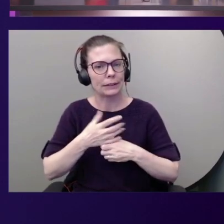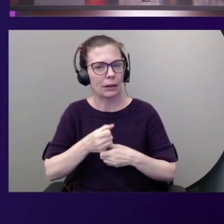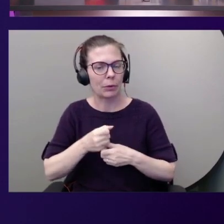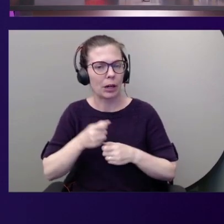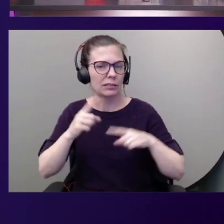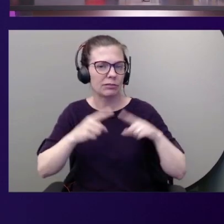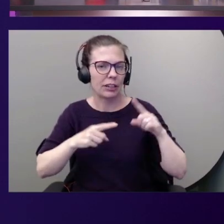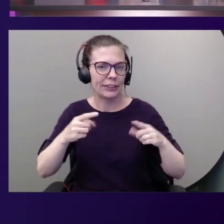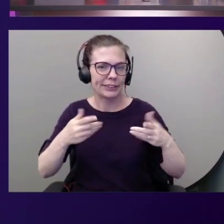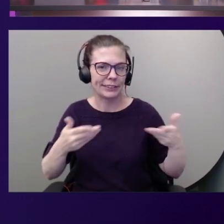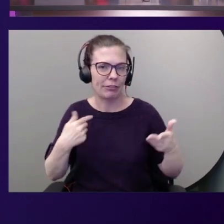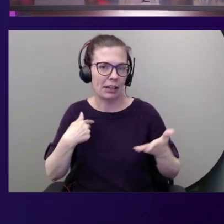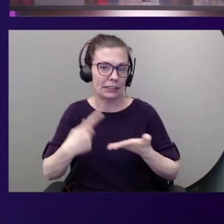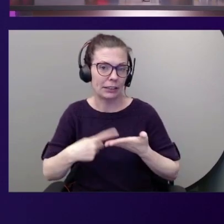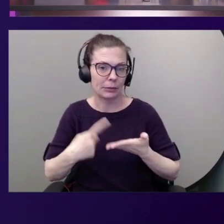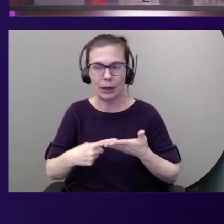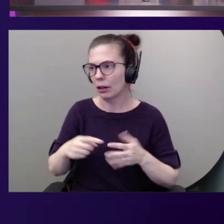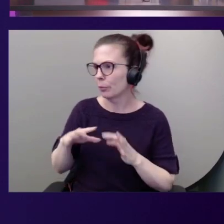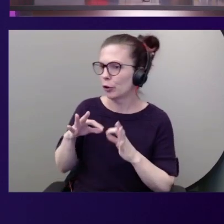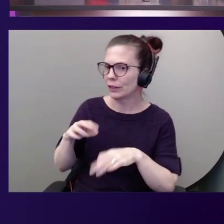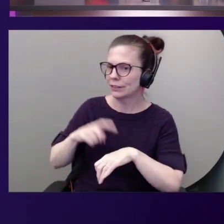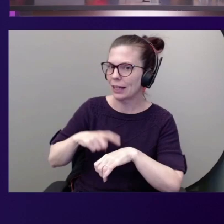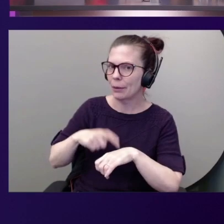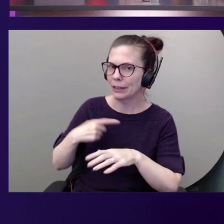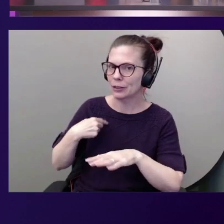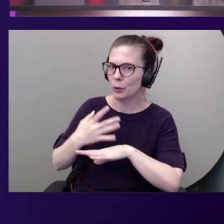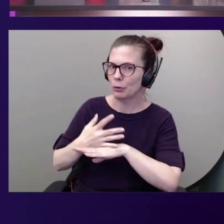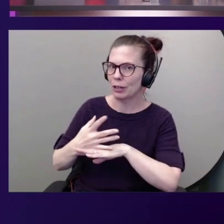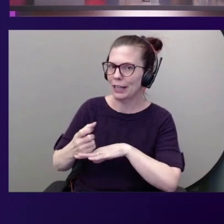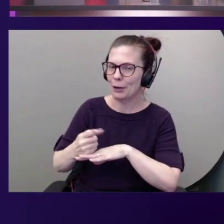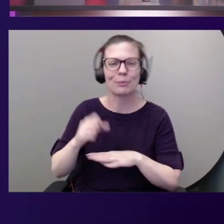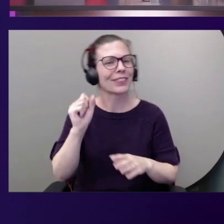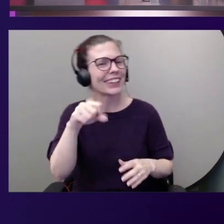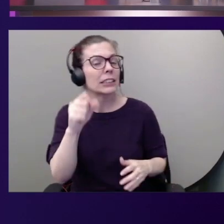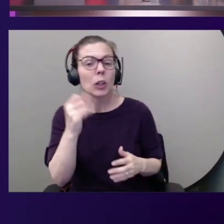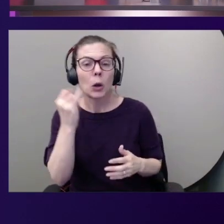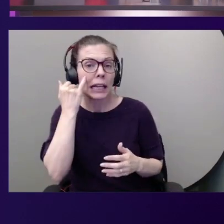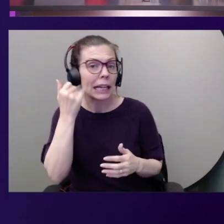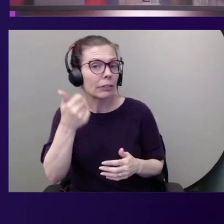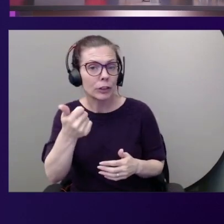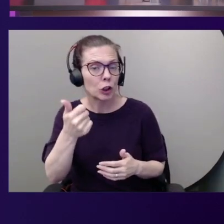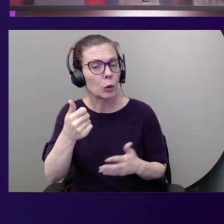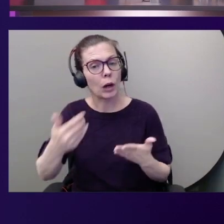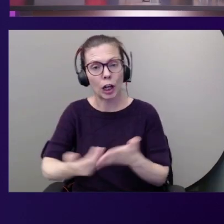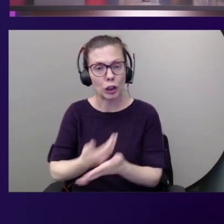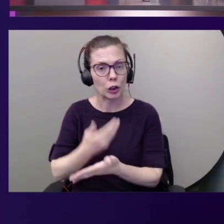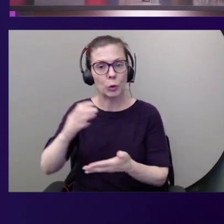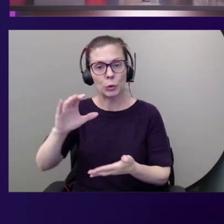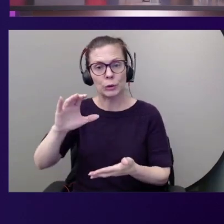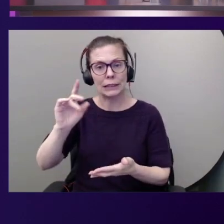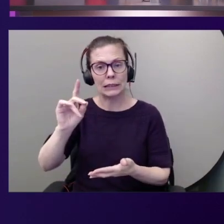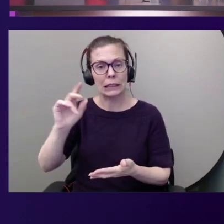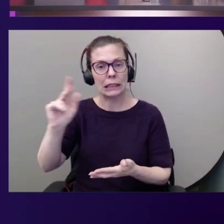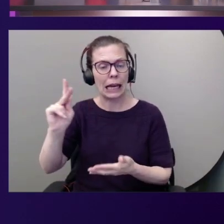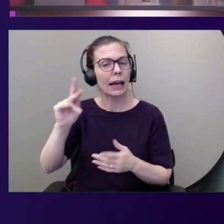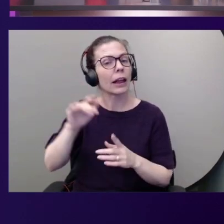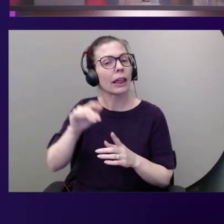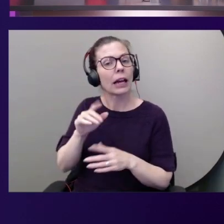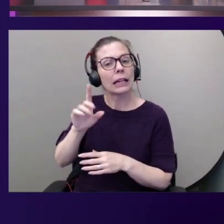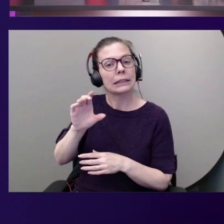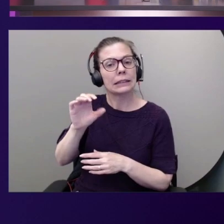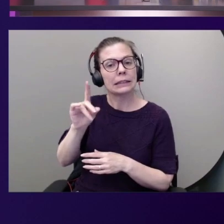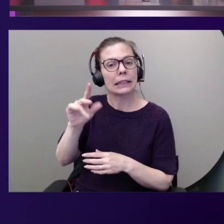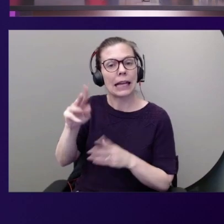that I talked about. Perfect timing, too. We're running short. So if you are brand new to the CDK Workshop is a